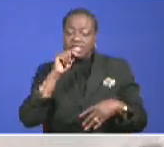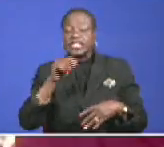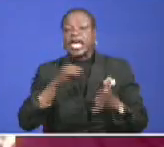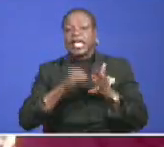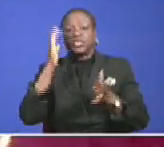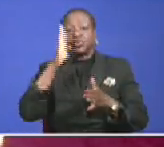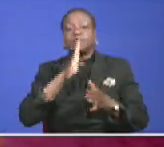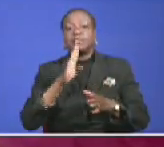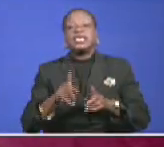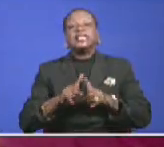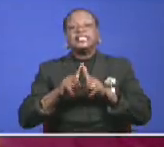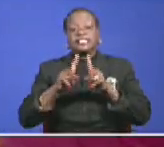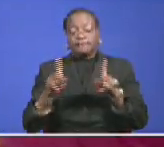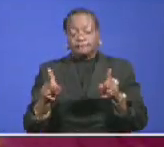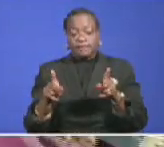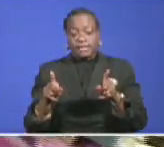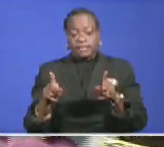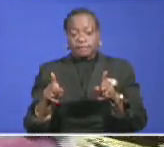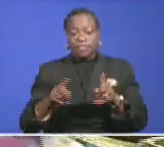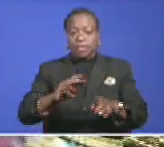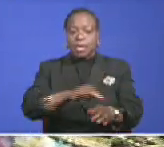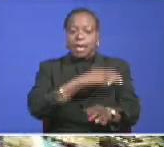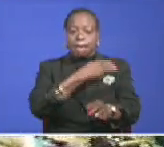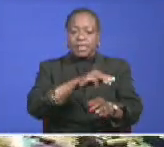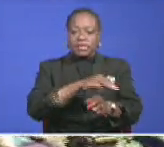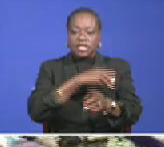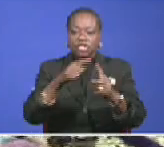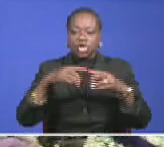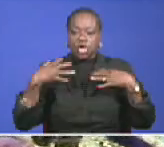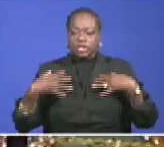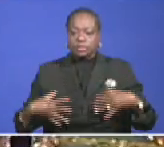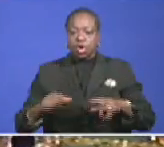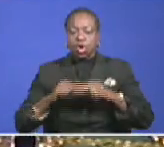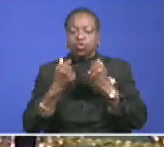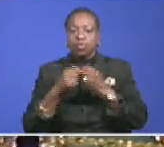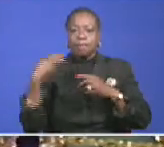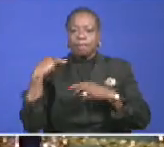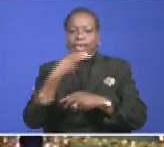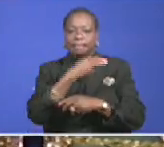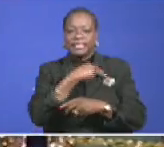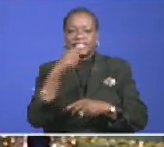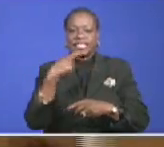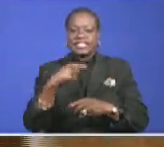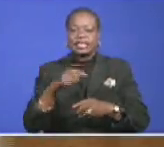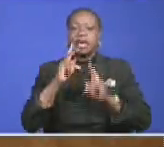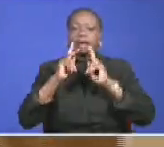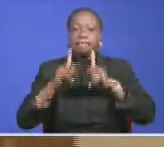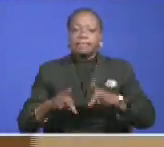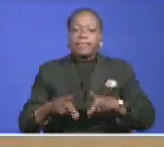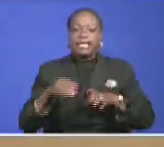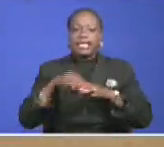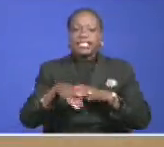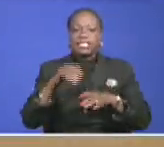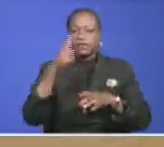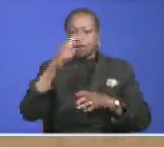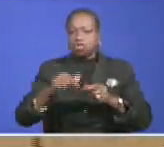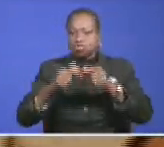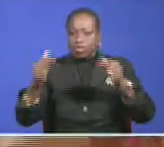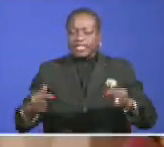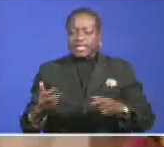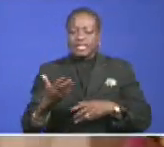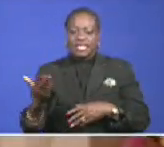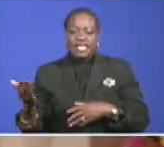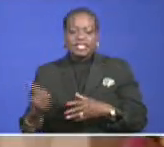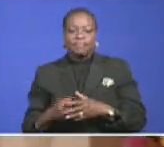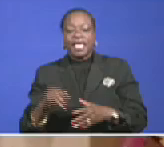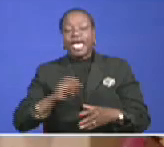different. It's going to be a different flair. From music to costuming, group members say the public is in store for great things, and other groups should beware. I get my